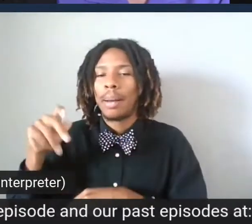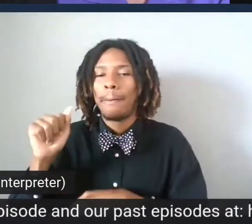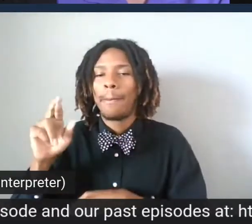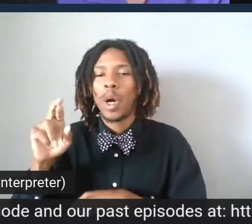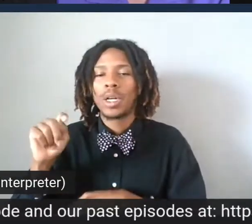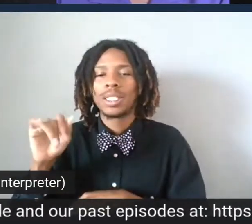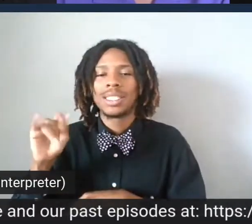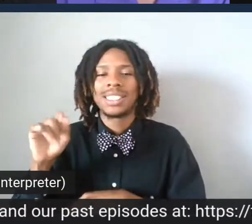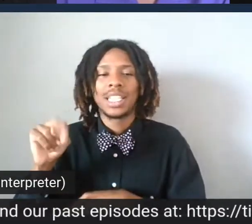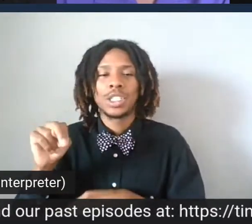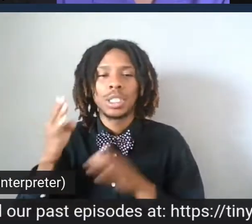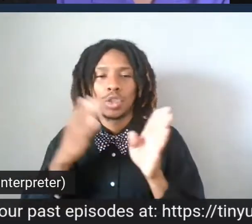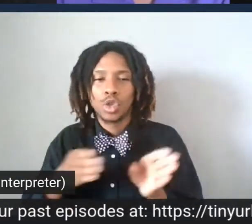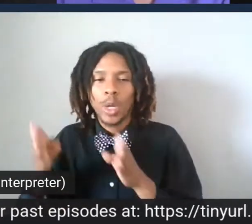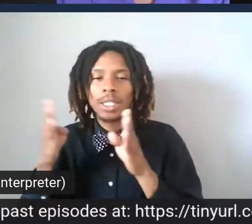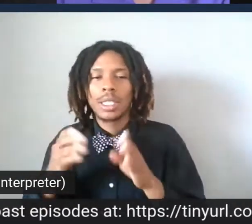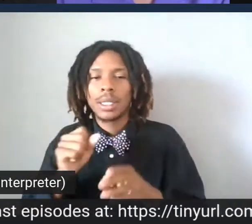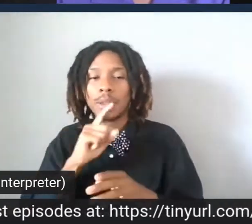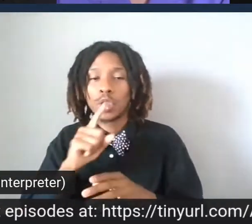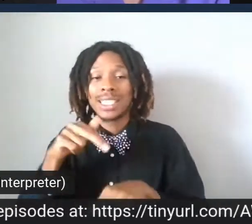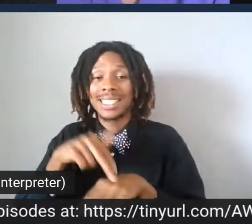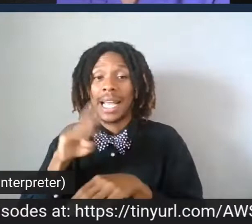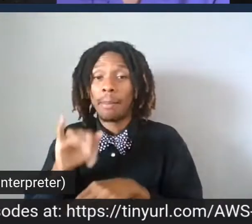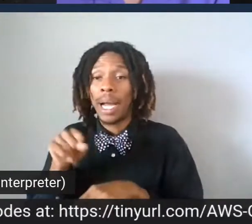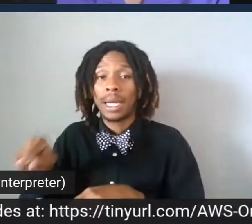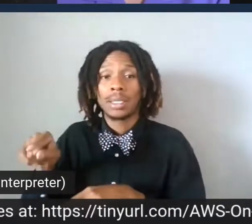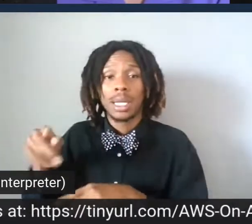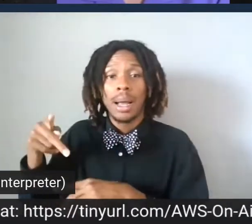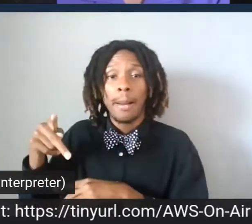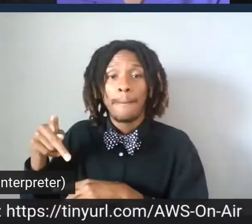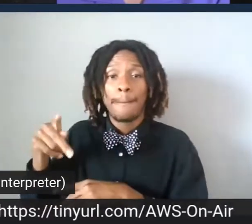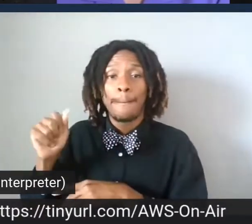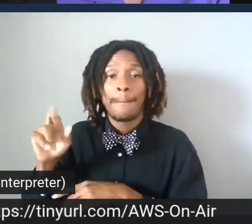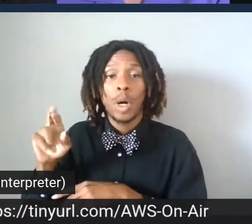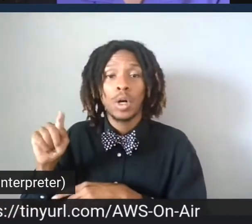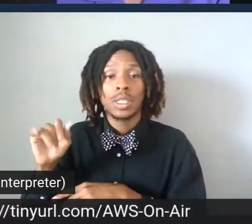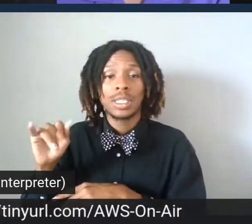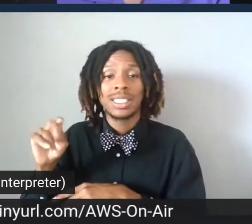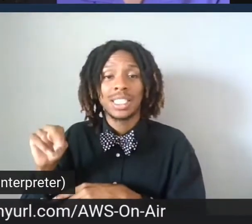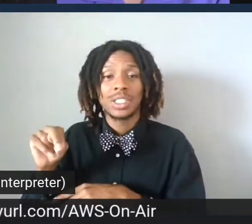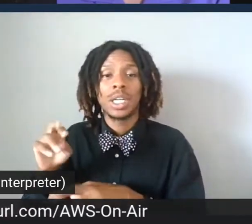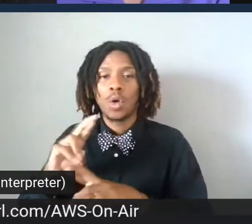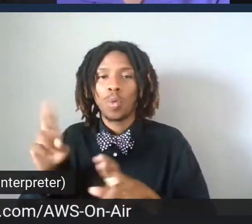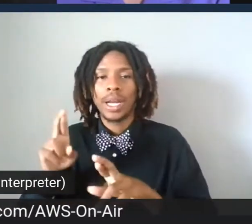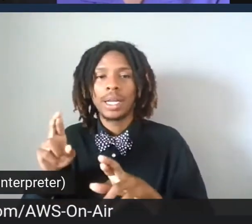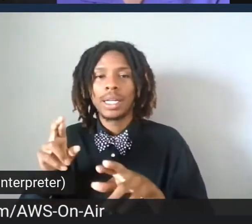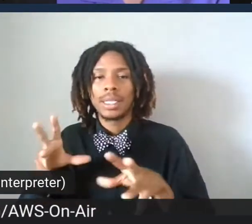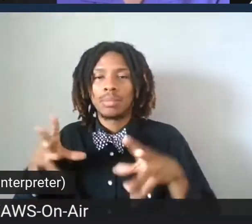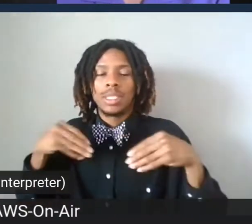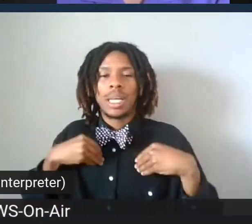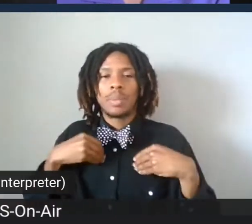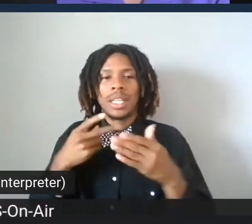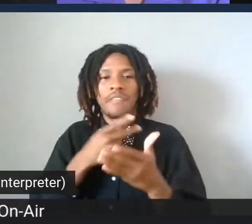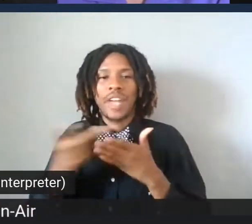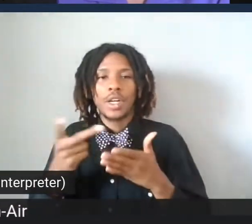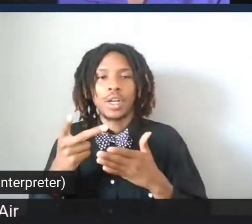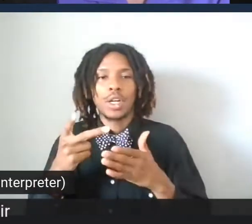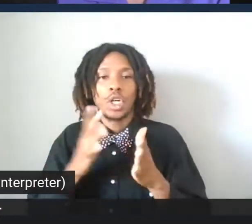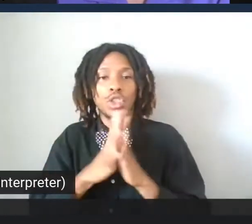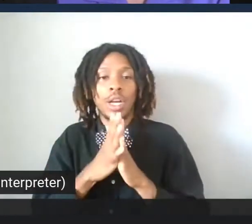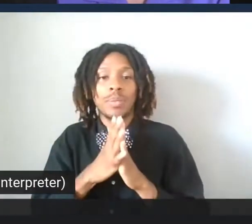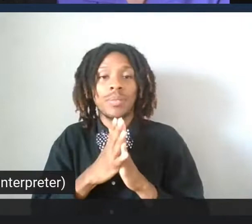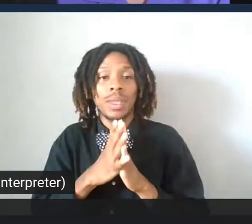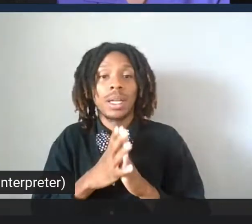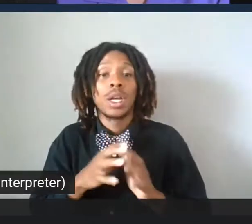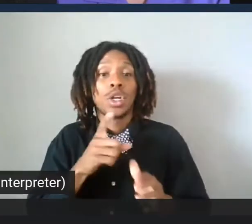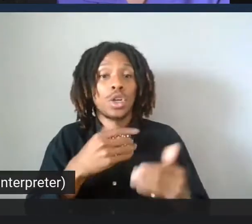So in that case, you want to make sure that your standby partition is always ready to absorb the failover traffic. So what it means is